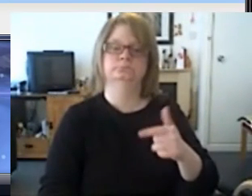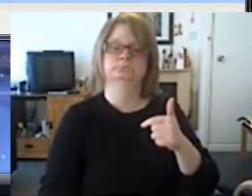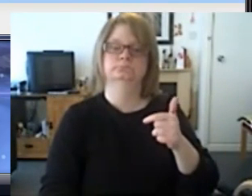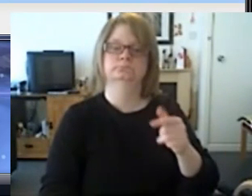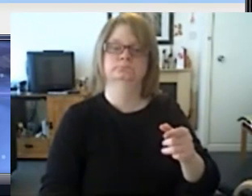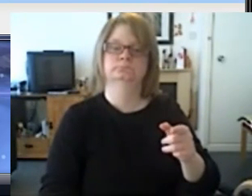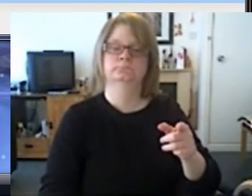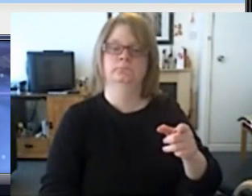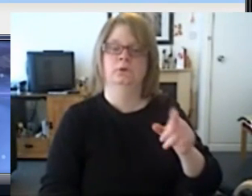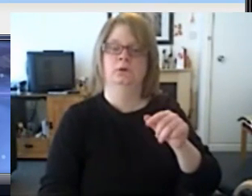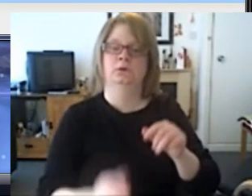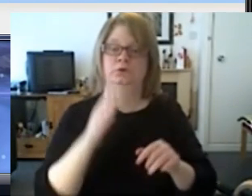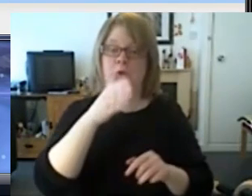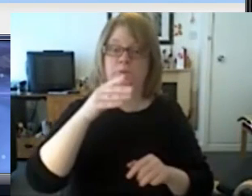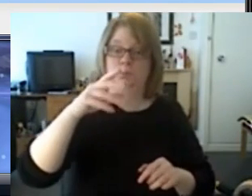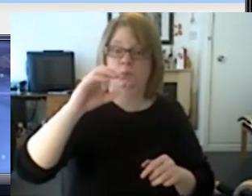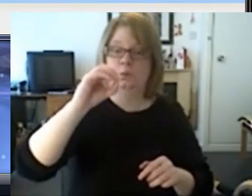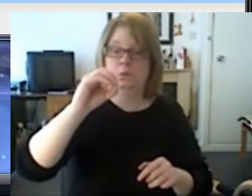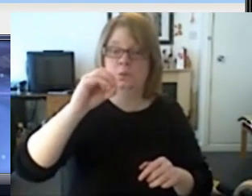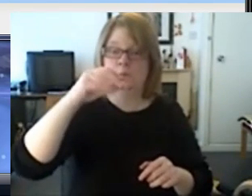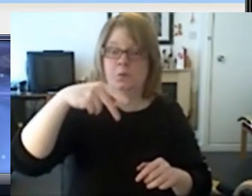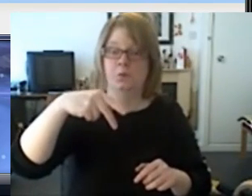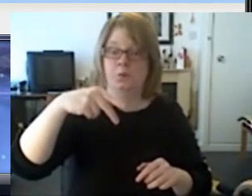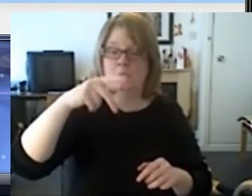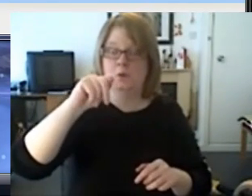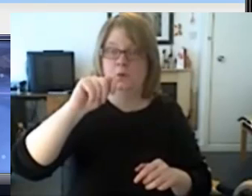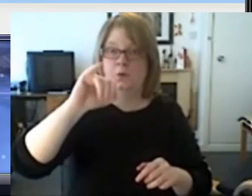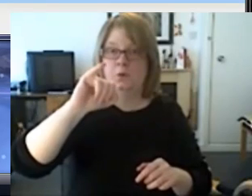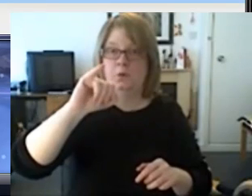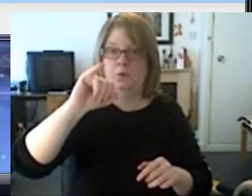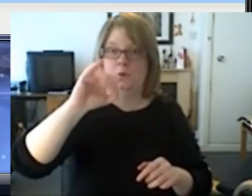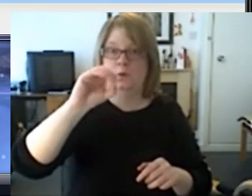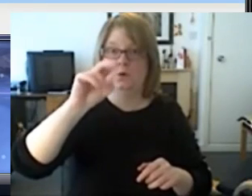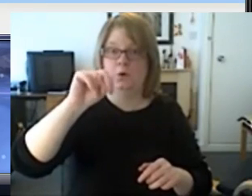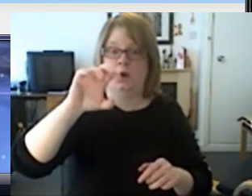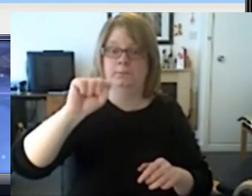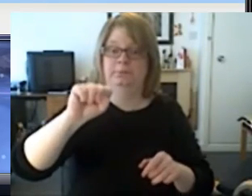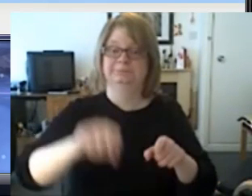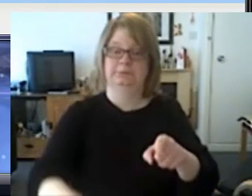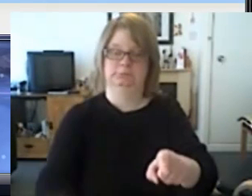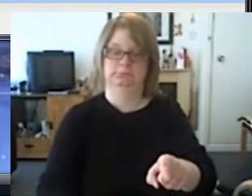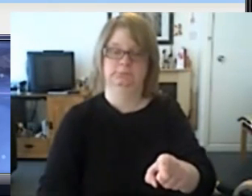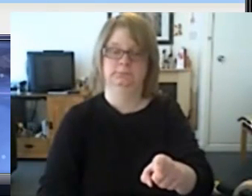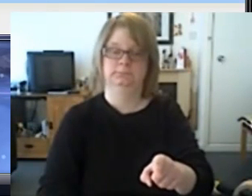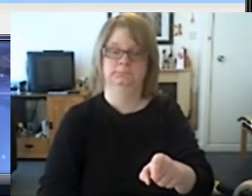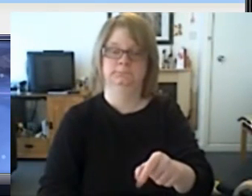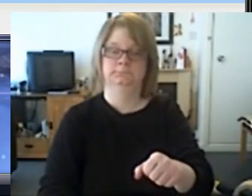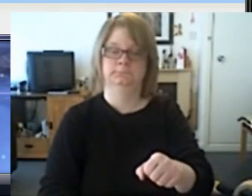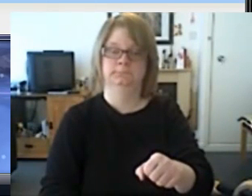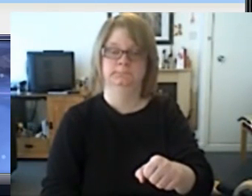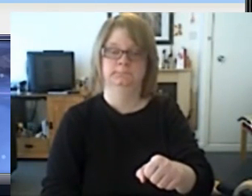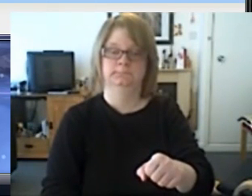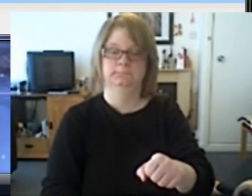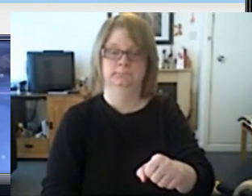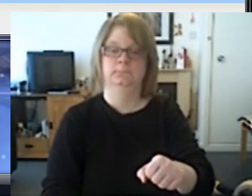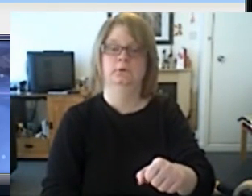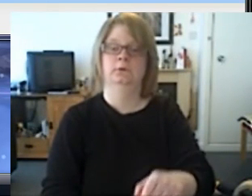of